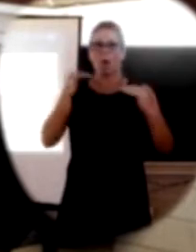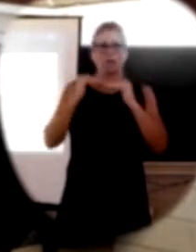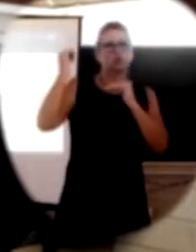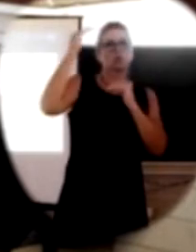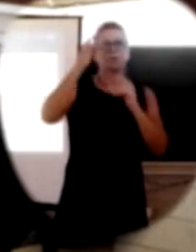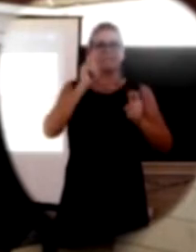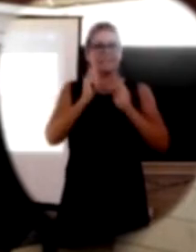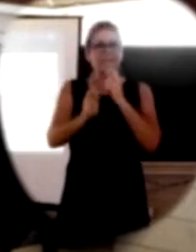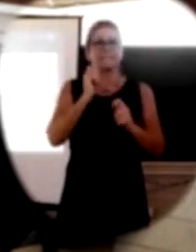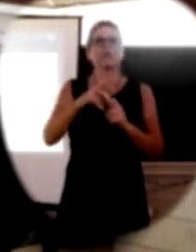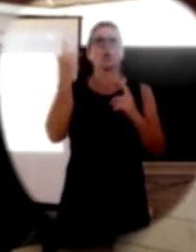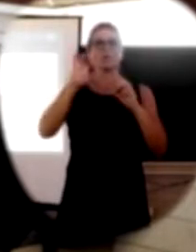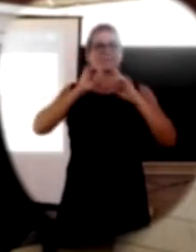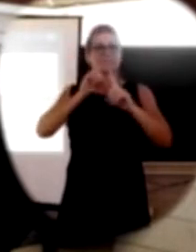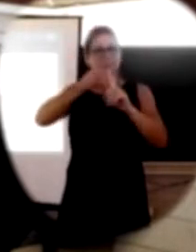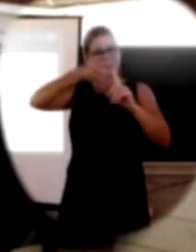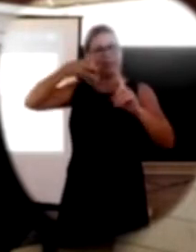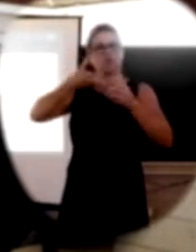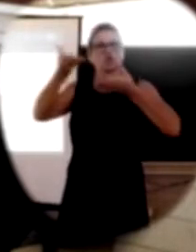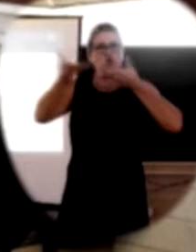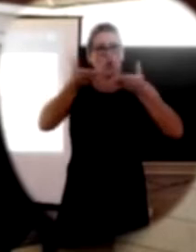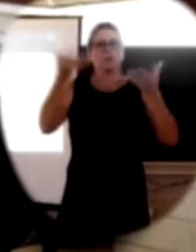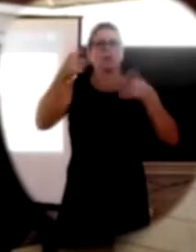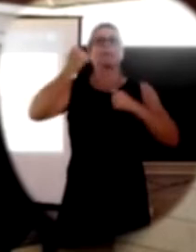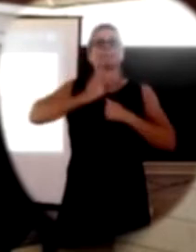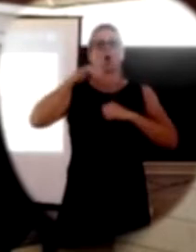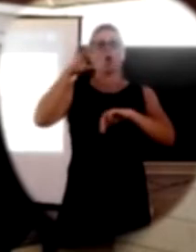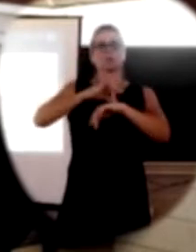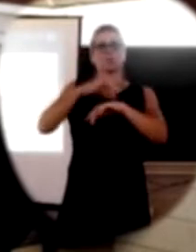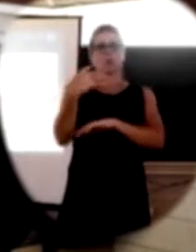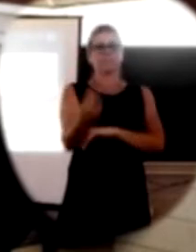or specialist services are housed within the paediatric hospital.